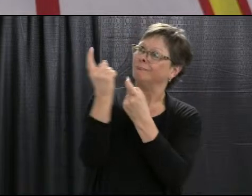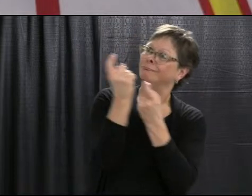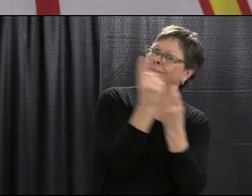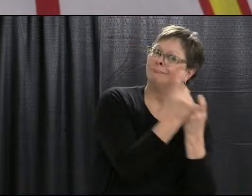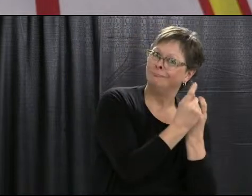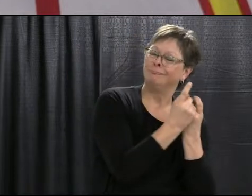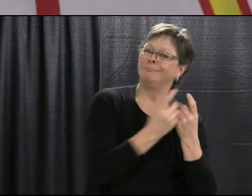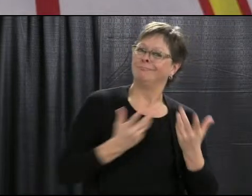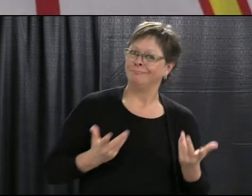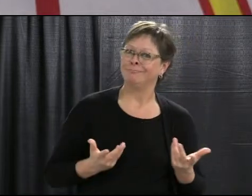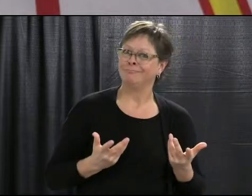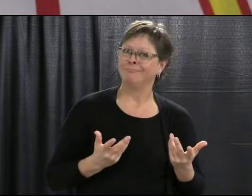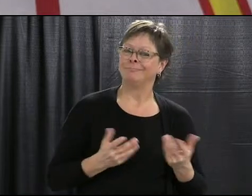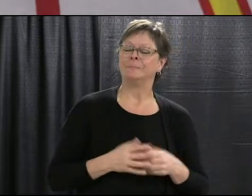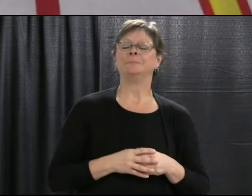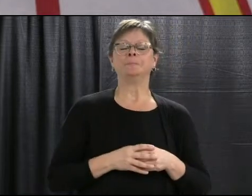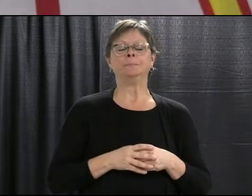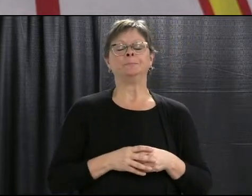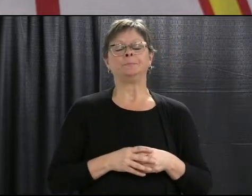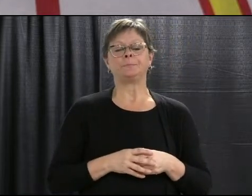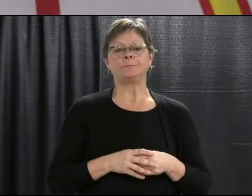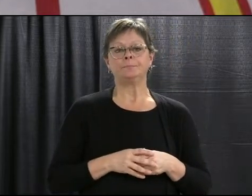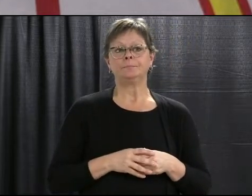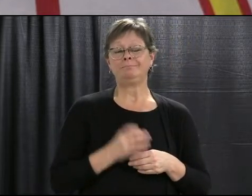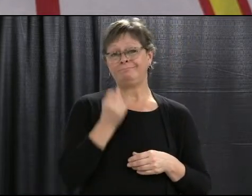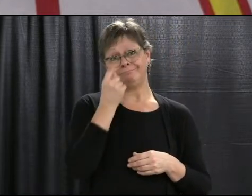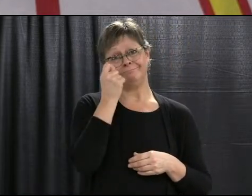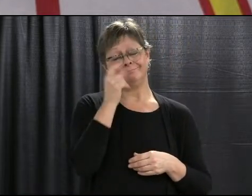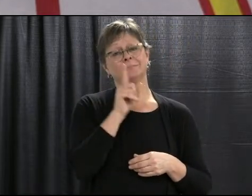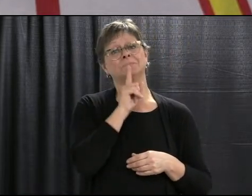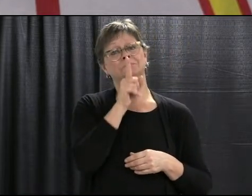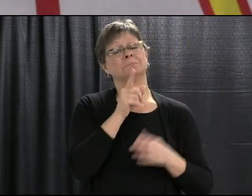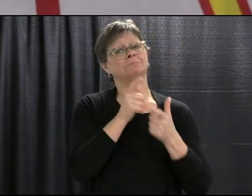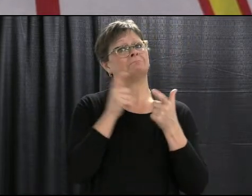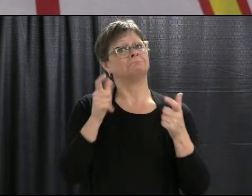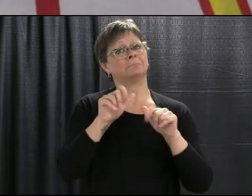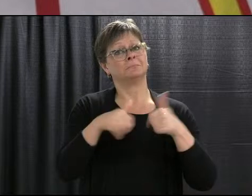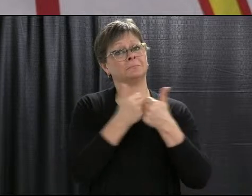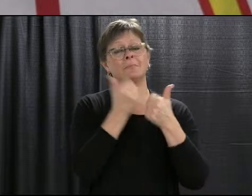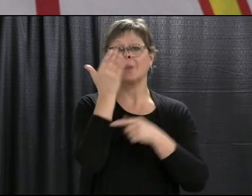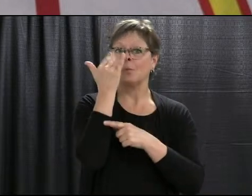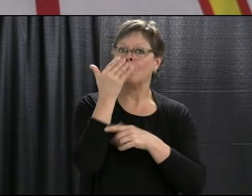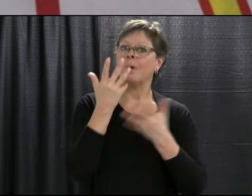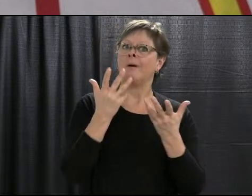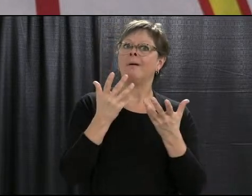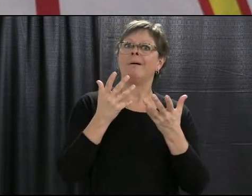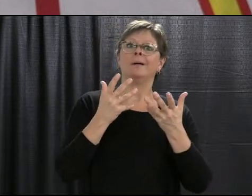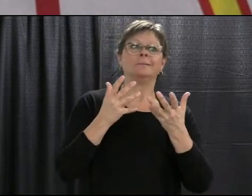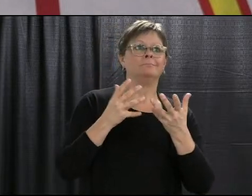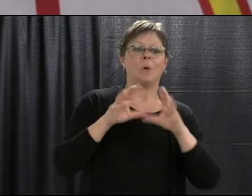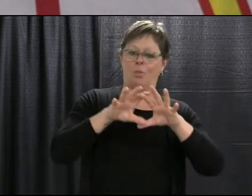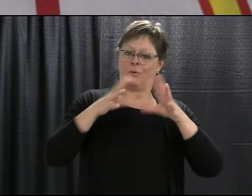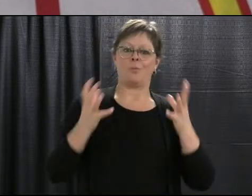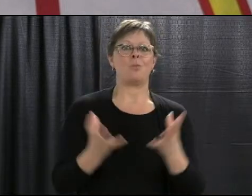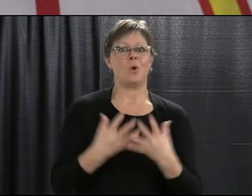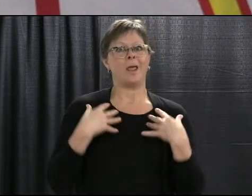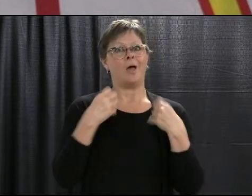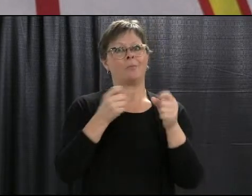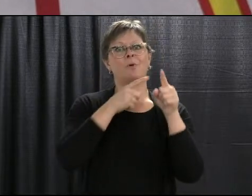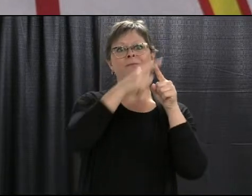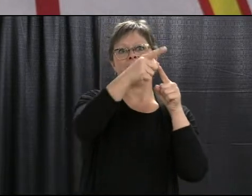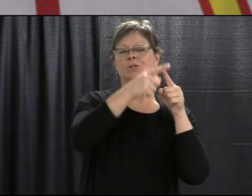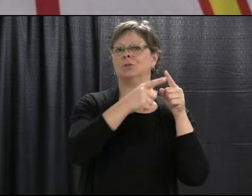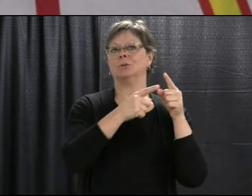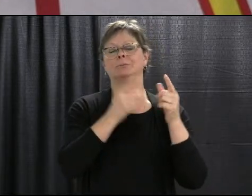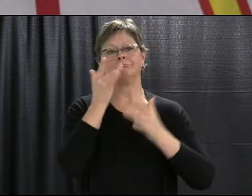it's a significant challenge because there's a global shortage of health professionals,